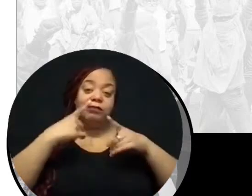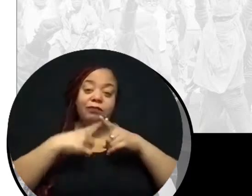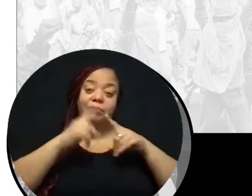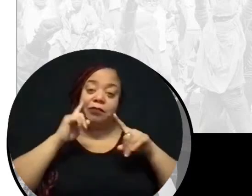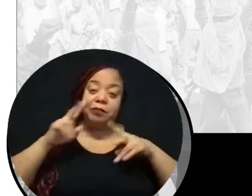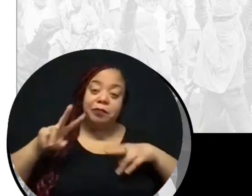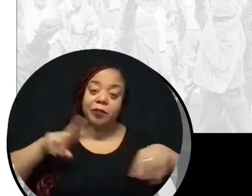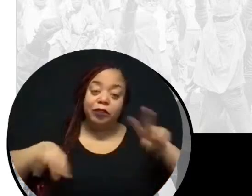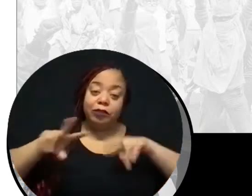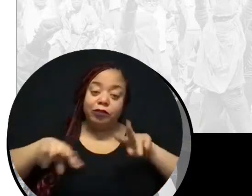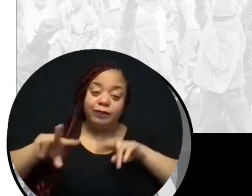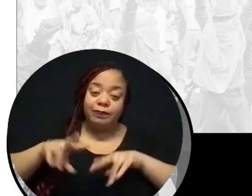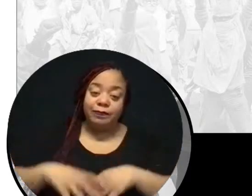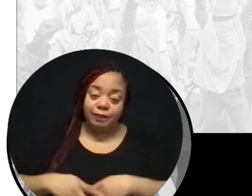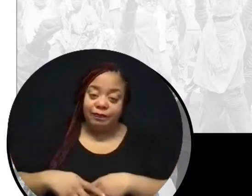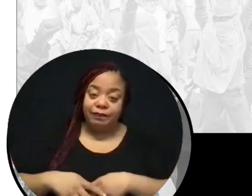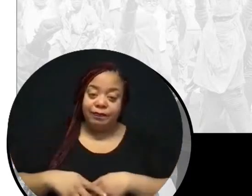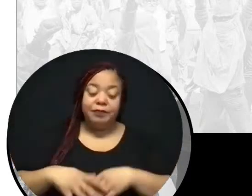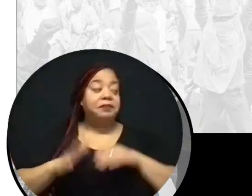me?